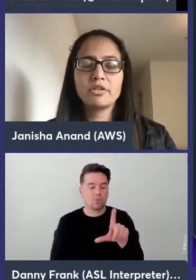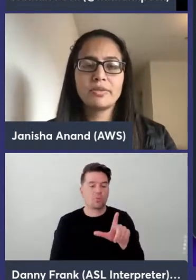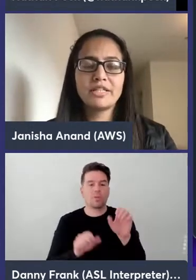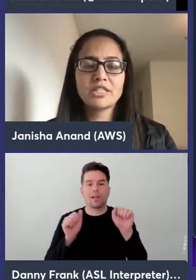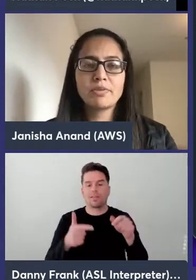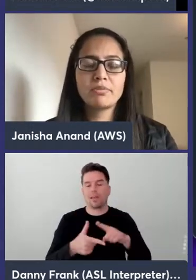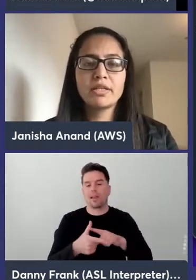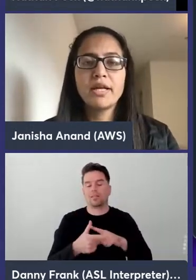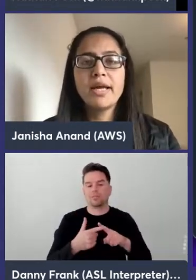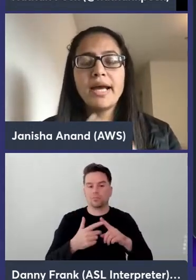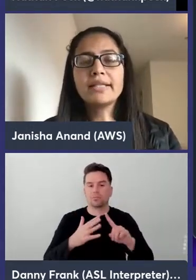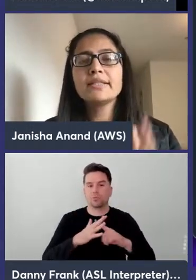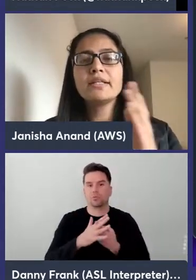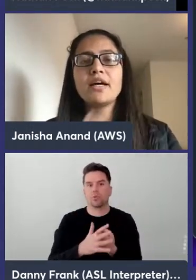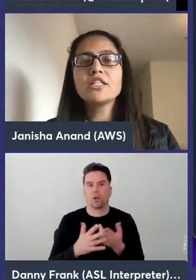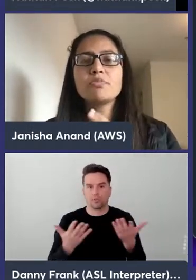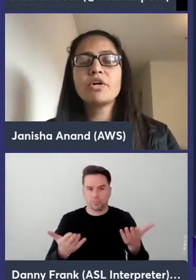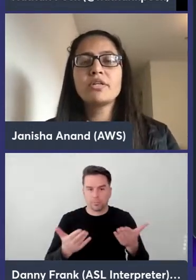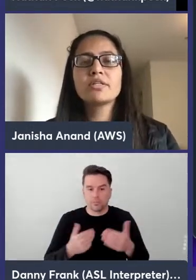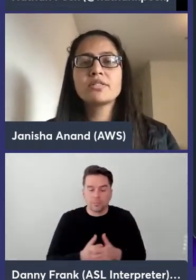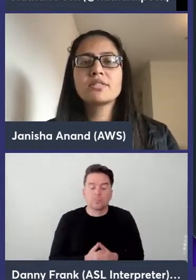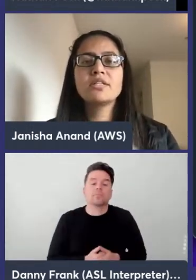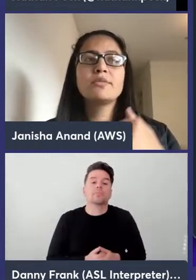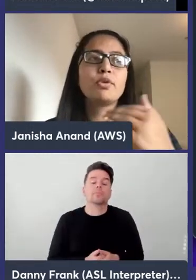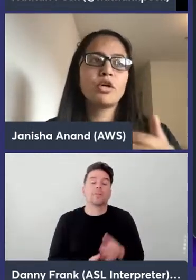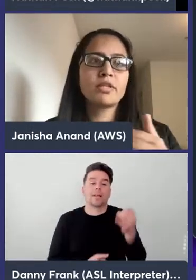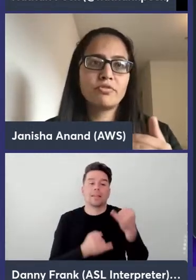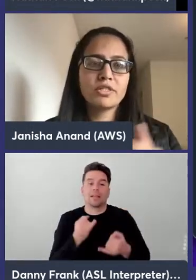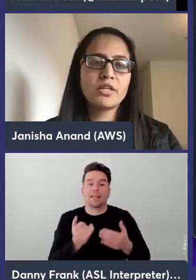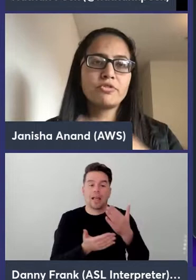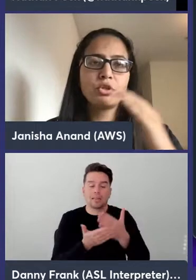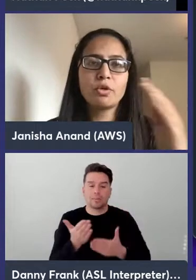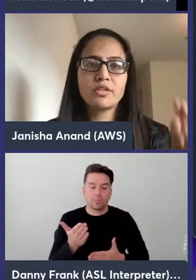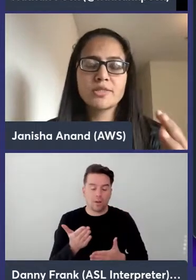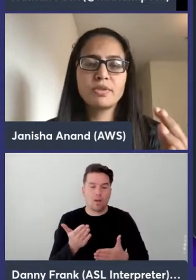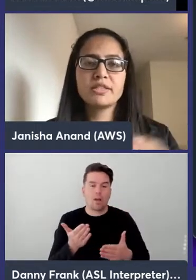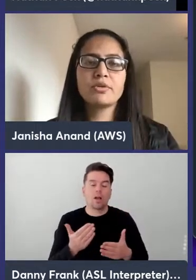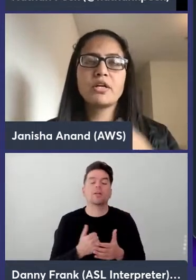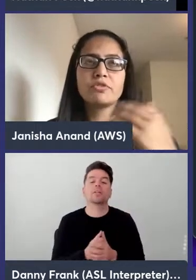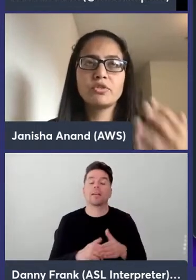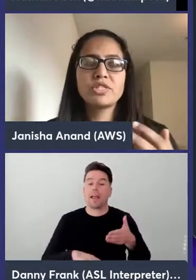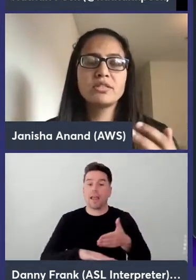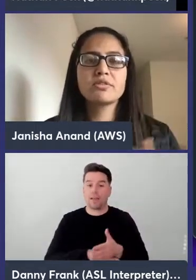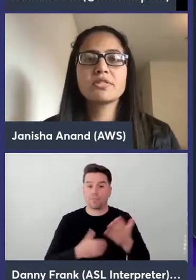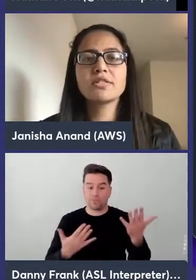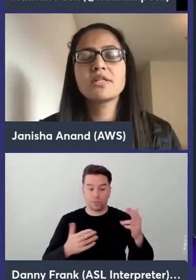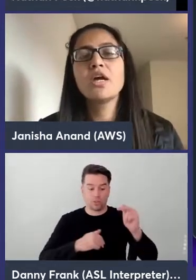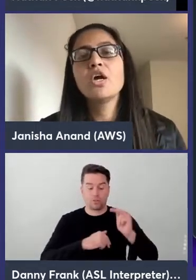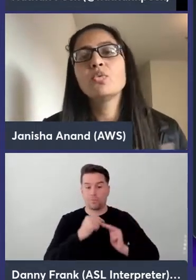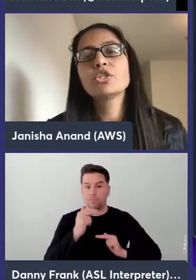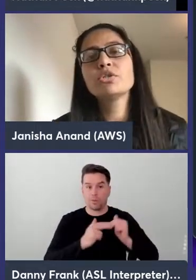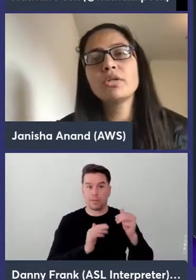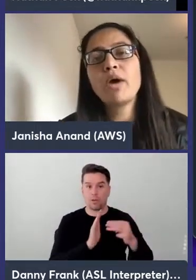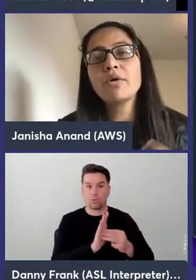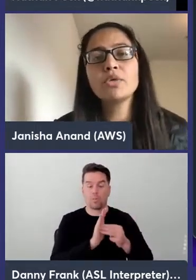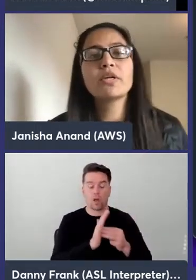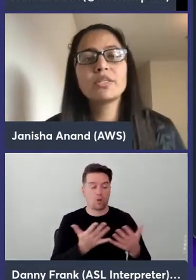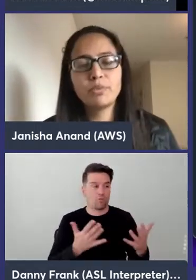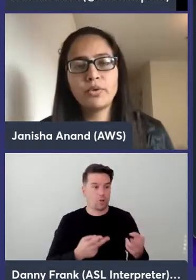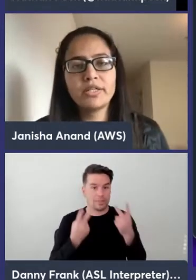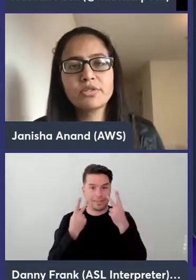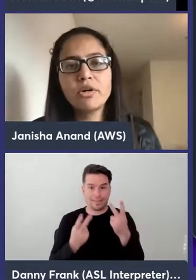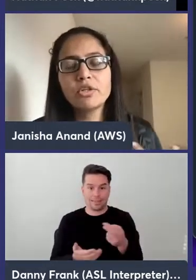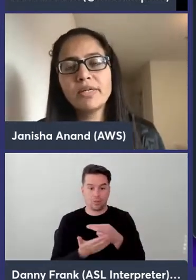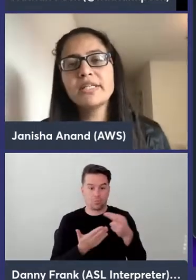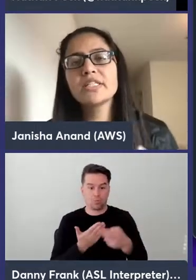building an Autopilot experiment. And then the last part is the deployment phase. After your model is built out, after you've seen the results, how do you want to